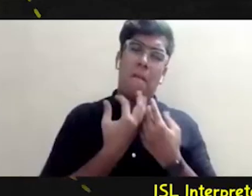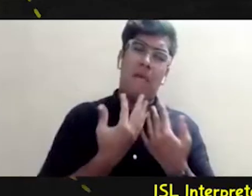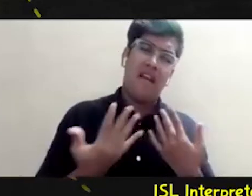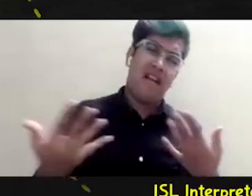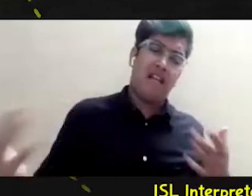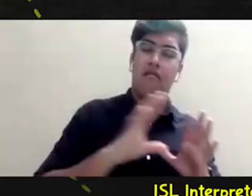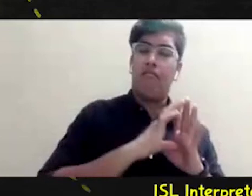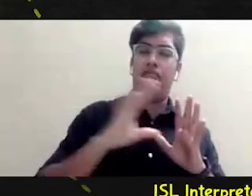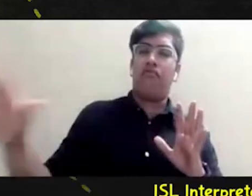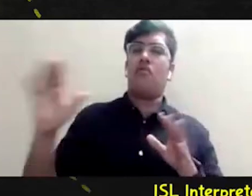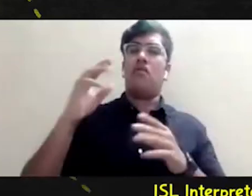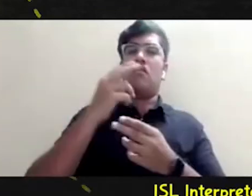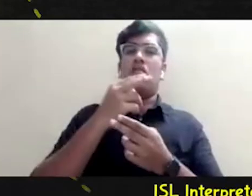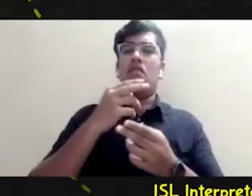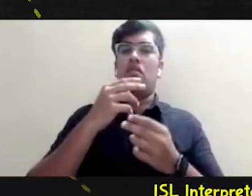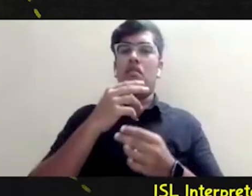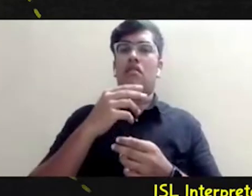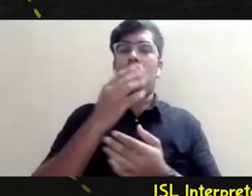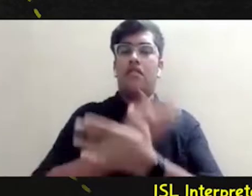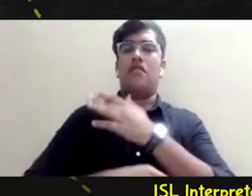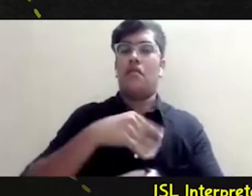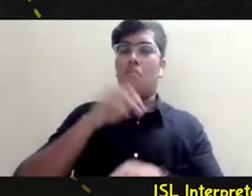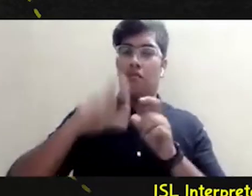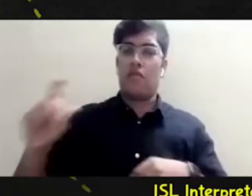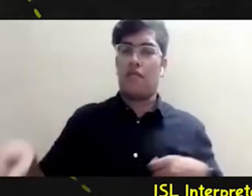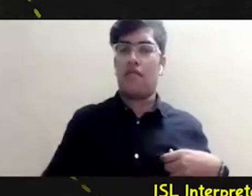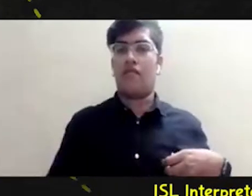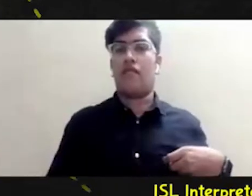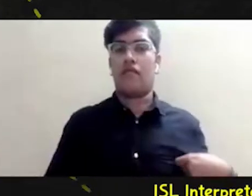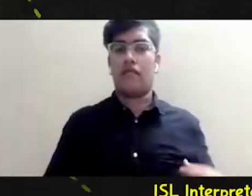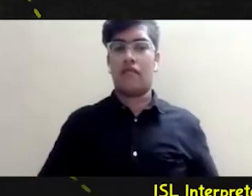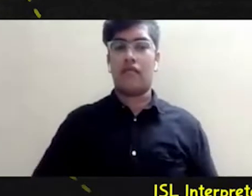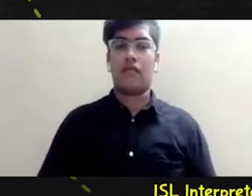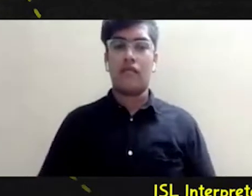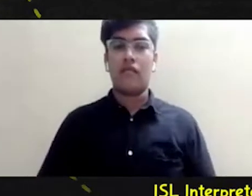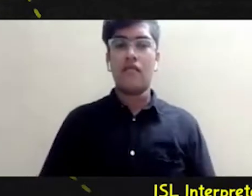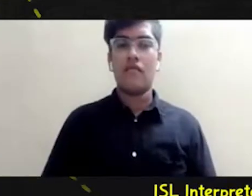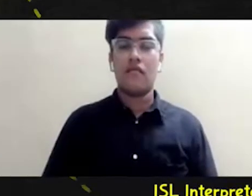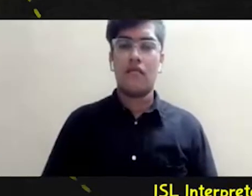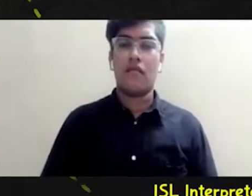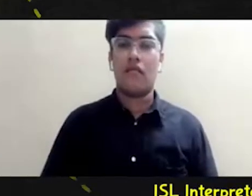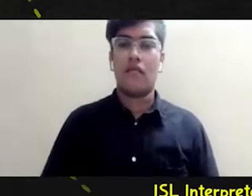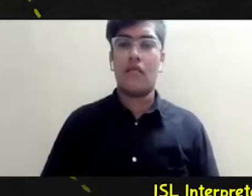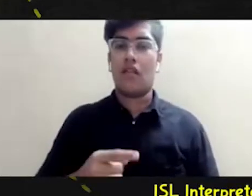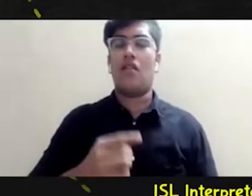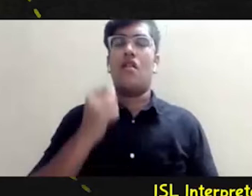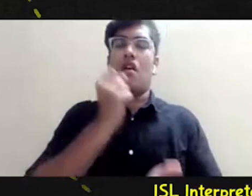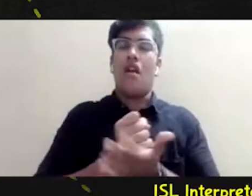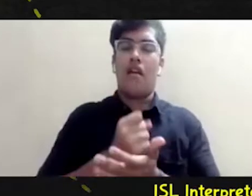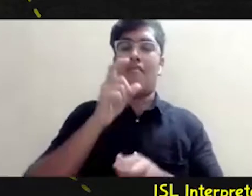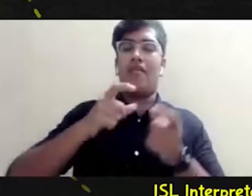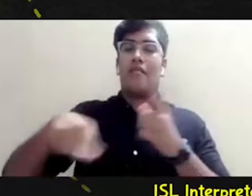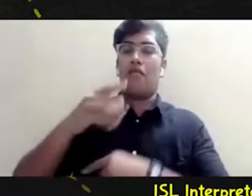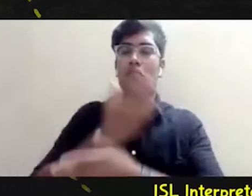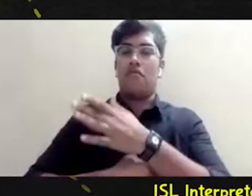when we're talking about disabilities or persons with disability and rights of persons with disability as well.